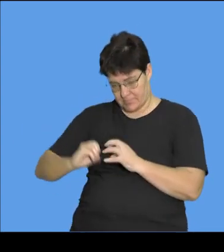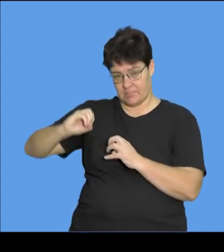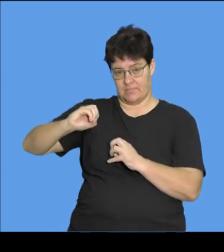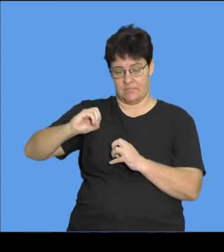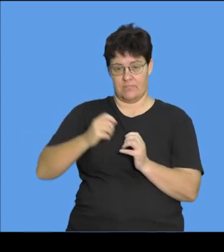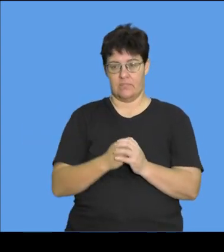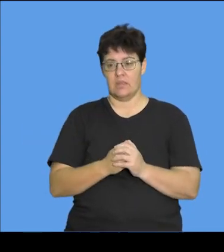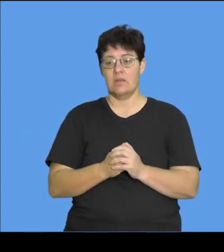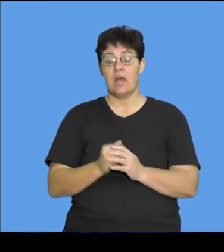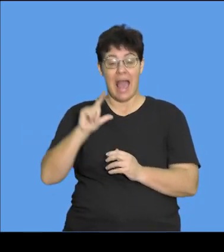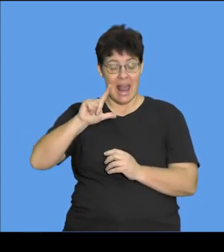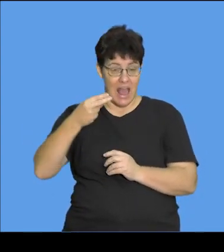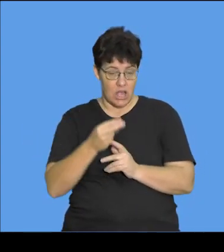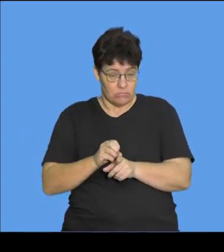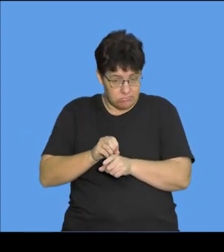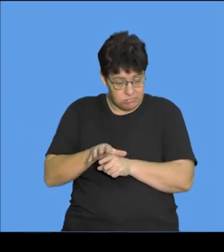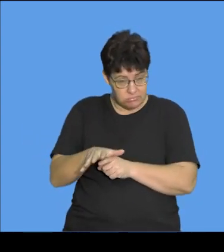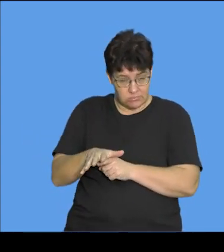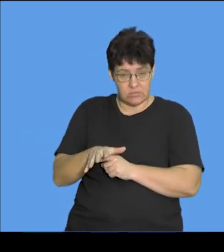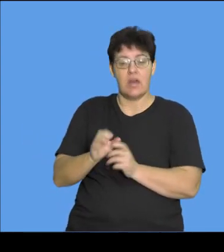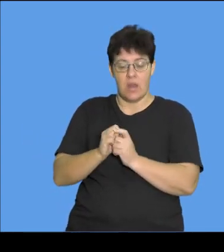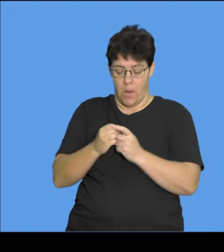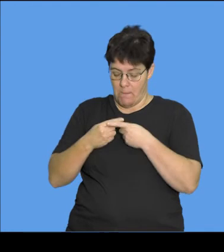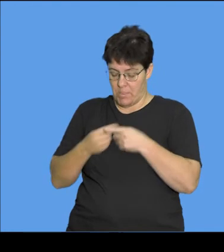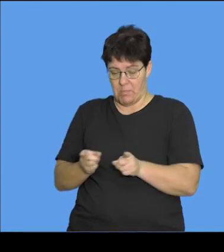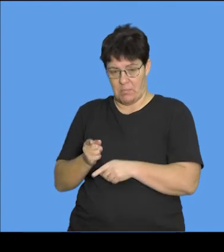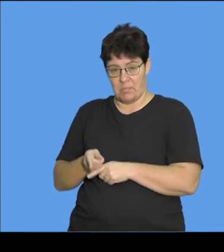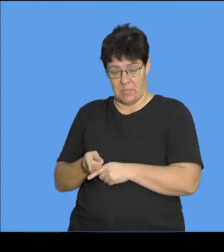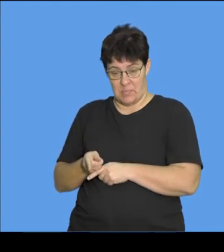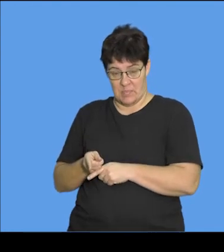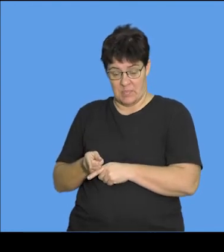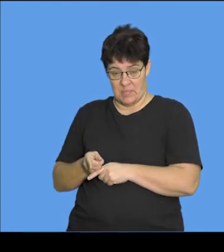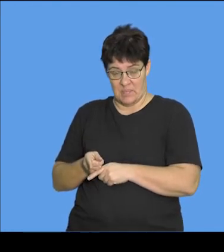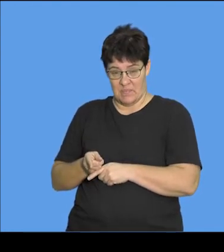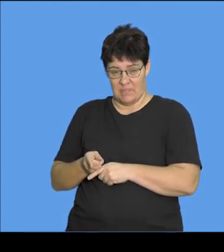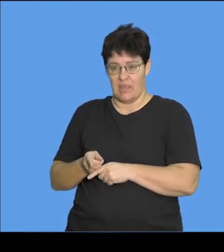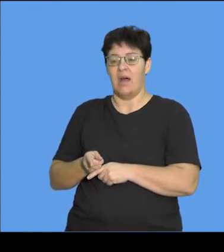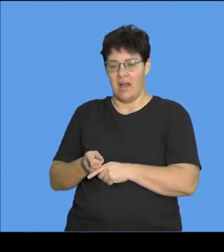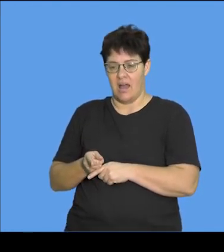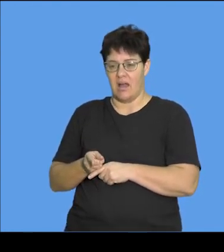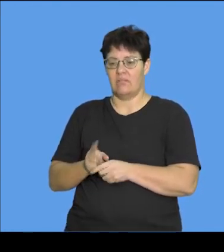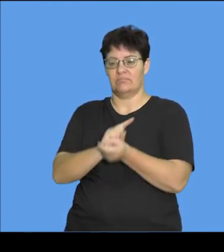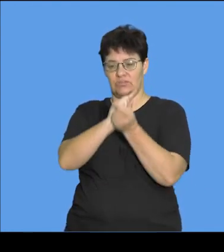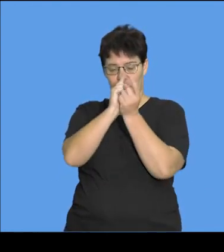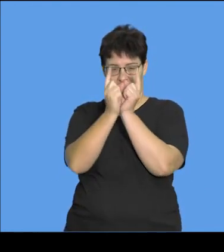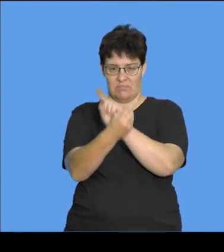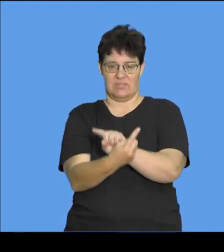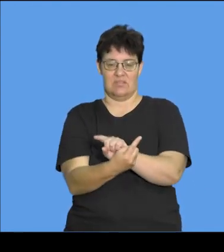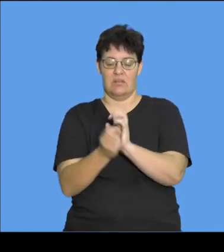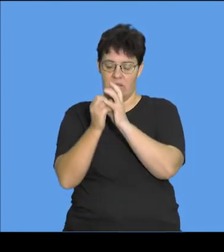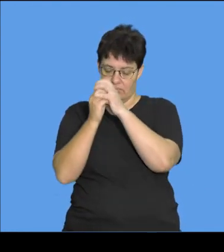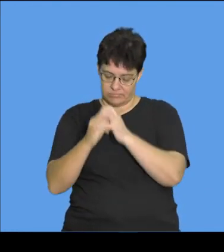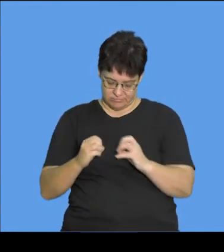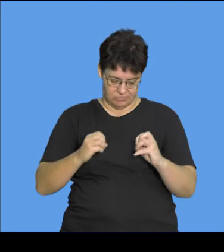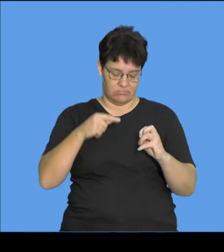of LH, the follicle ruptures and it then transforms into what we call the corpus